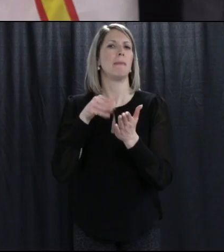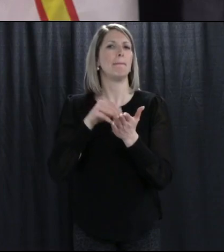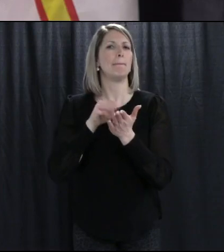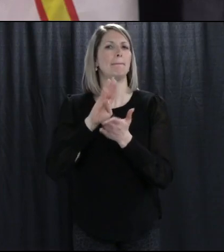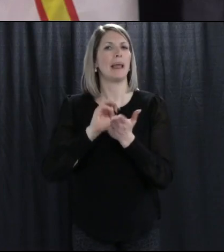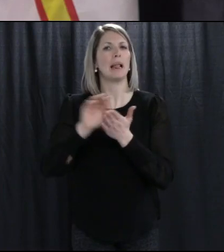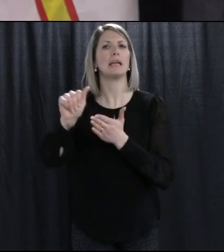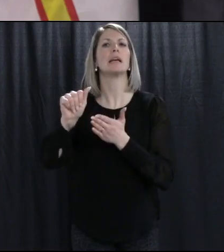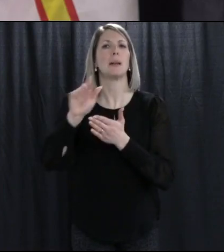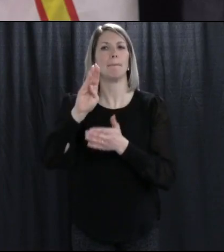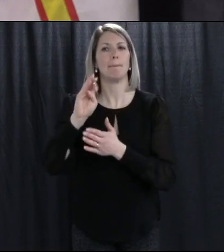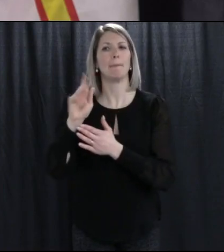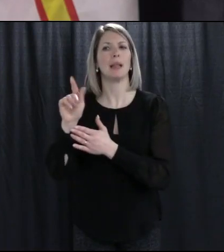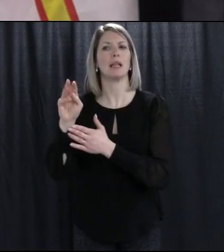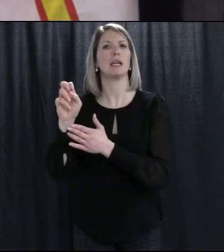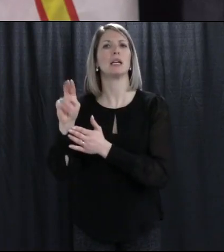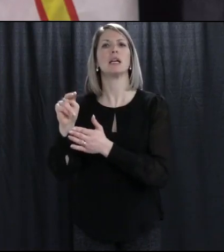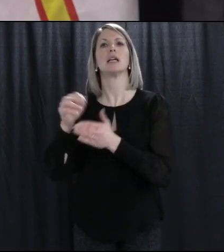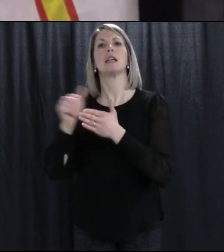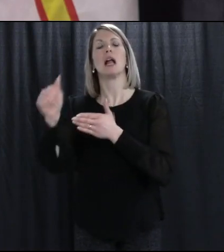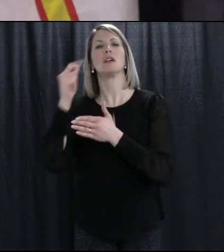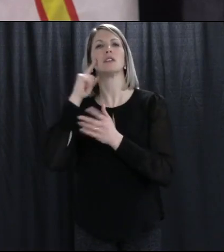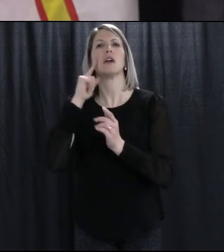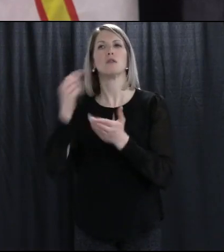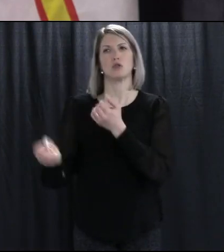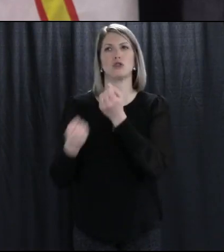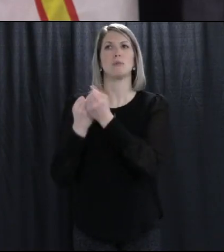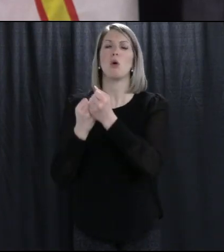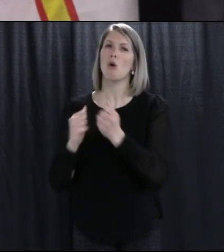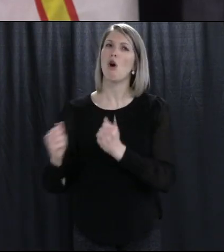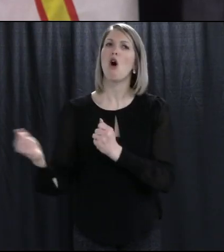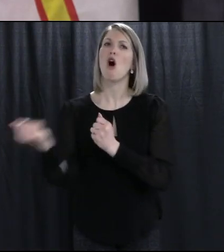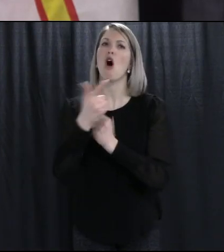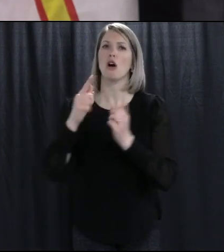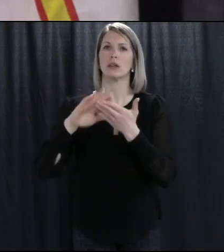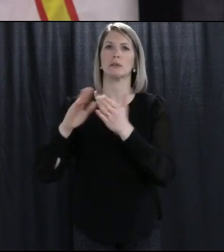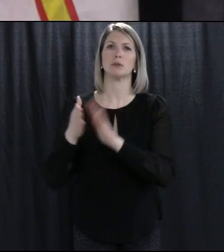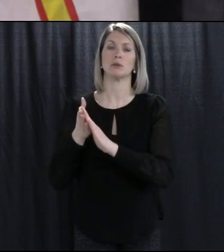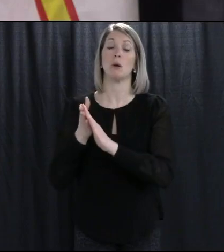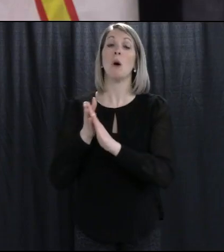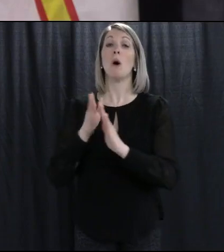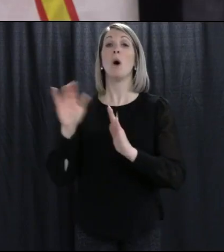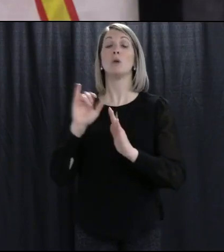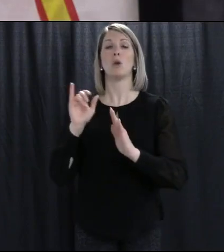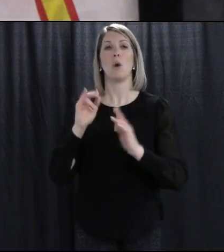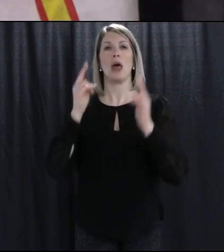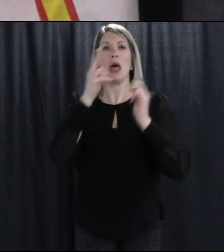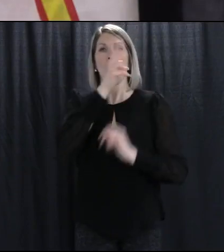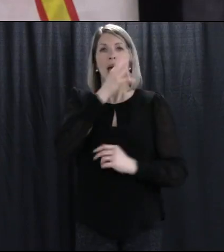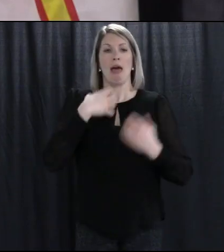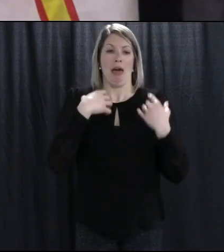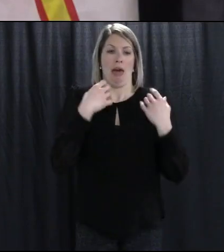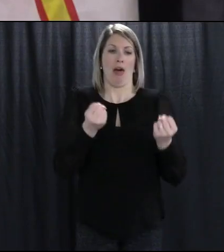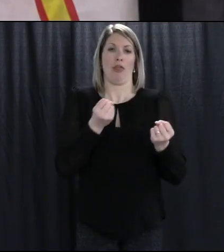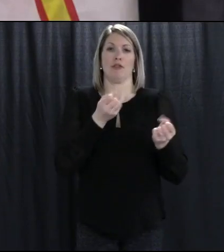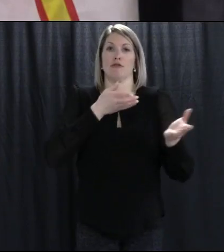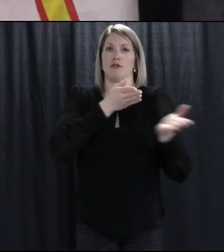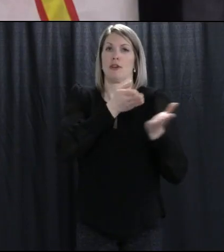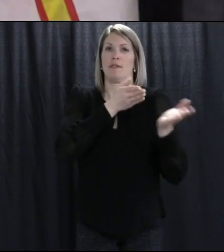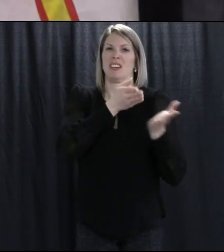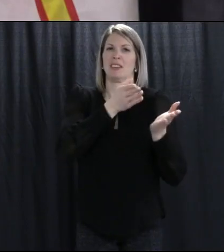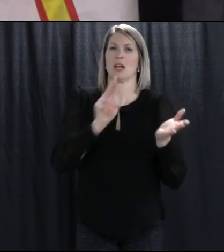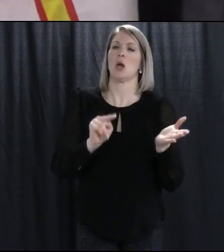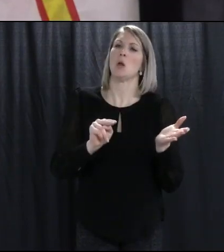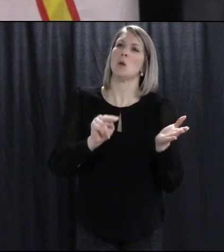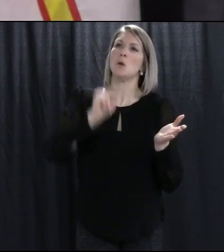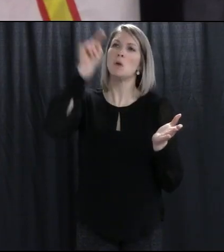in Newfoundland and Labrador, it's the Public Health Services for Nunatchivut that they are the responsibility of the